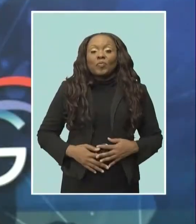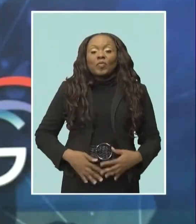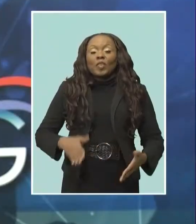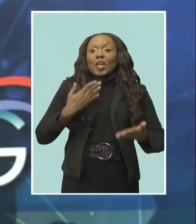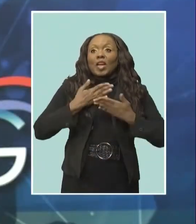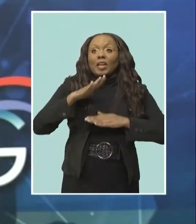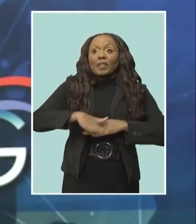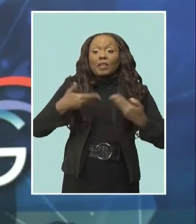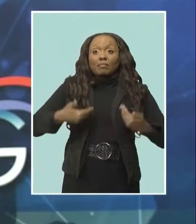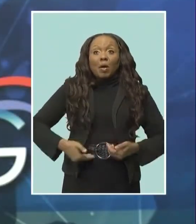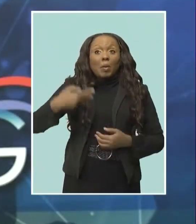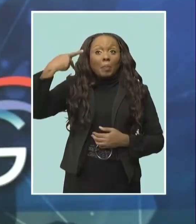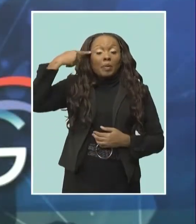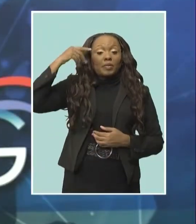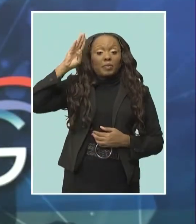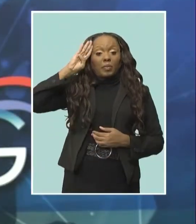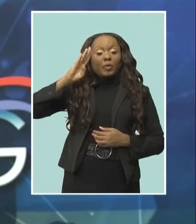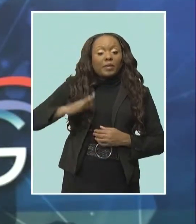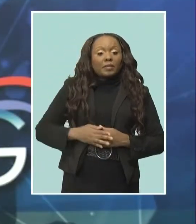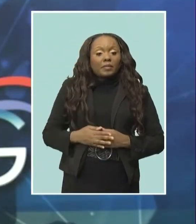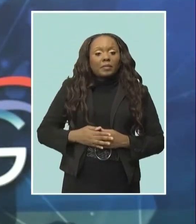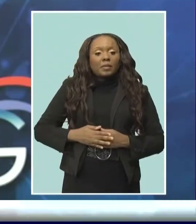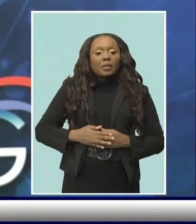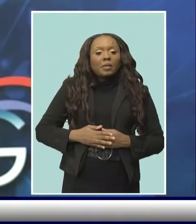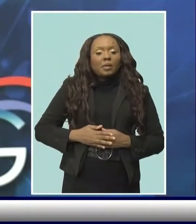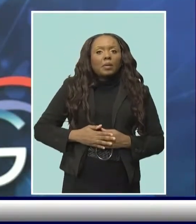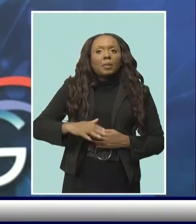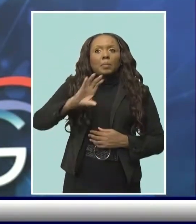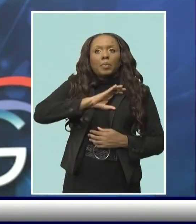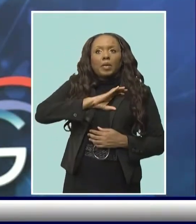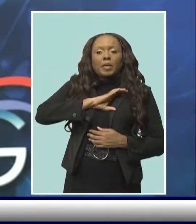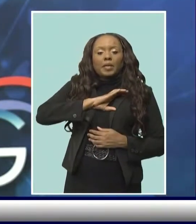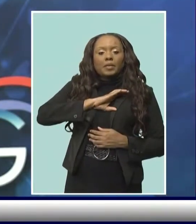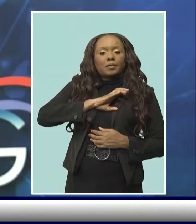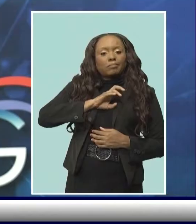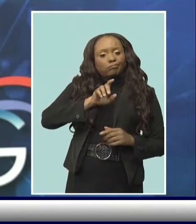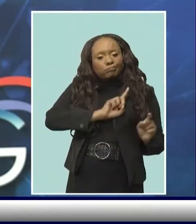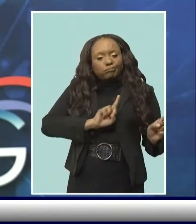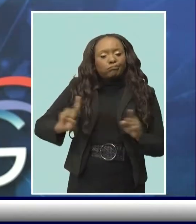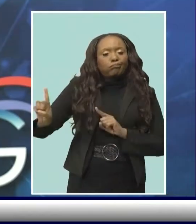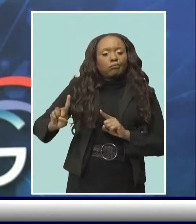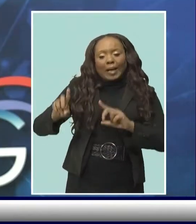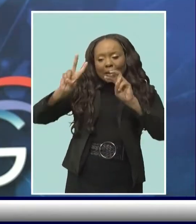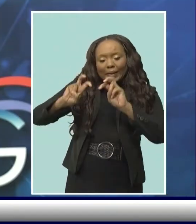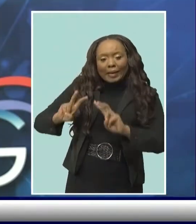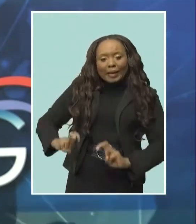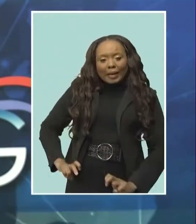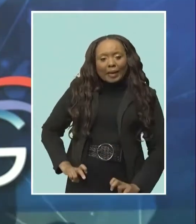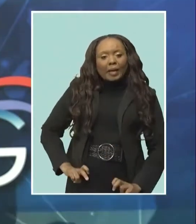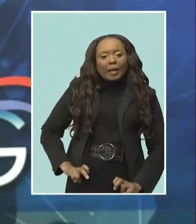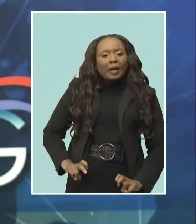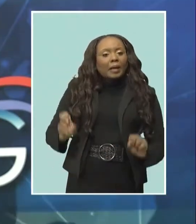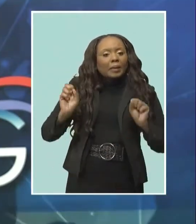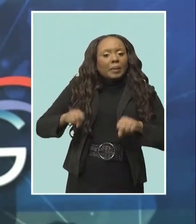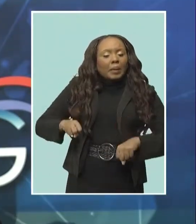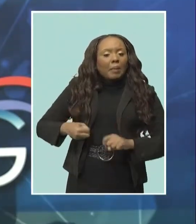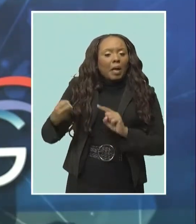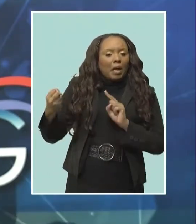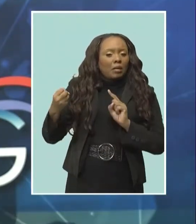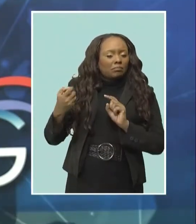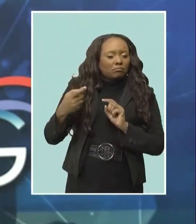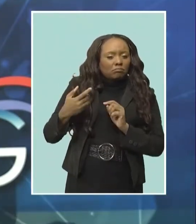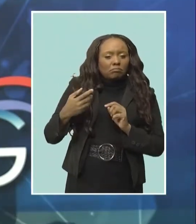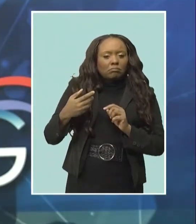Good evening to you, I'm Pearson Bowen. The police have been called in to investigate the alleged assault of a student at the Frederick